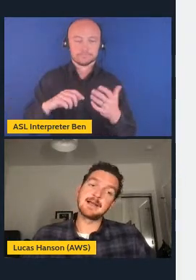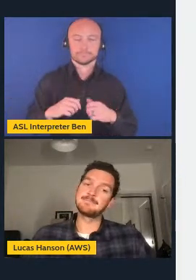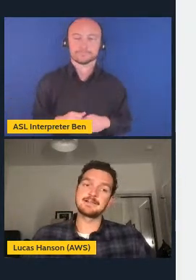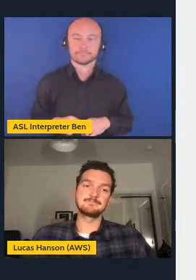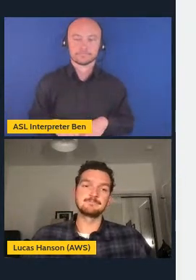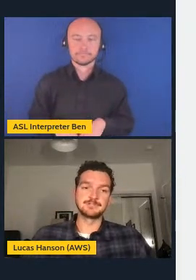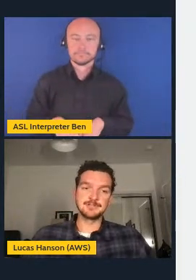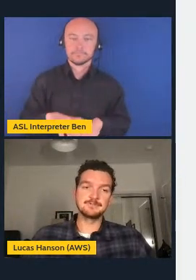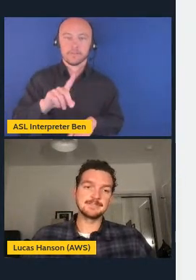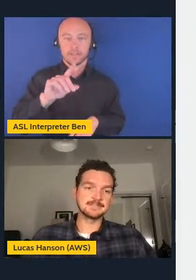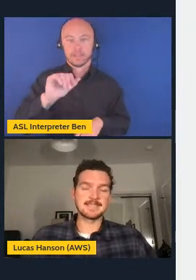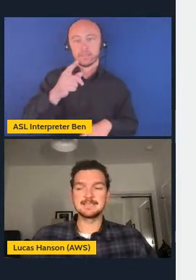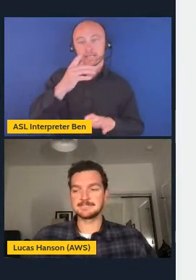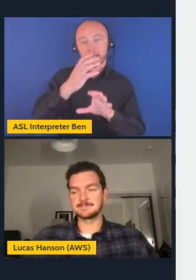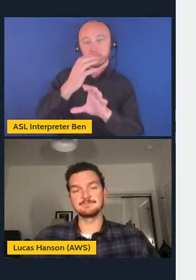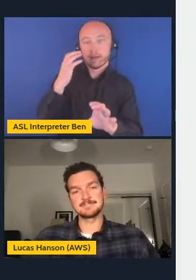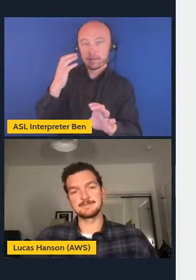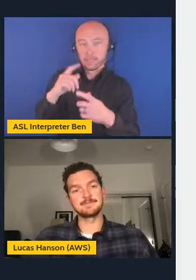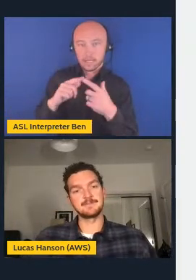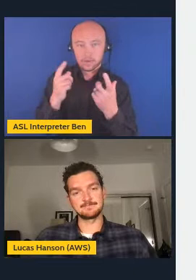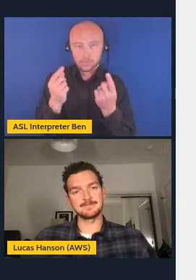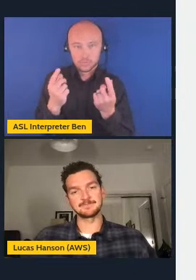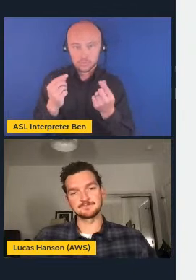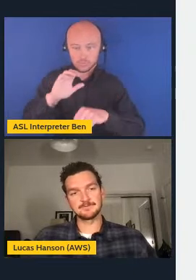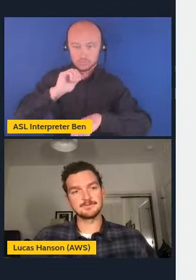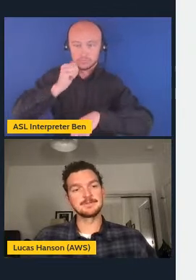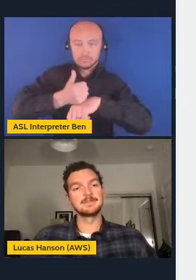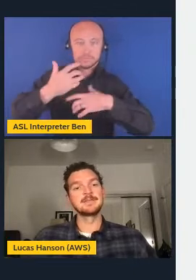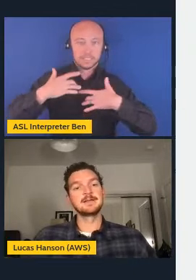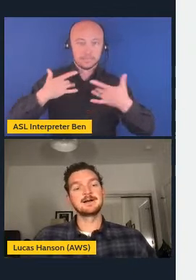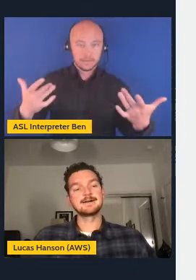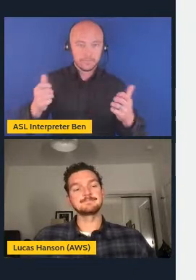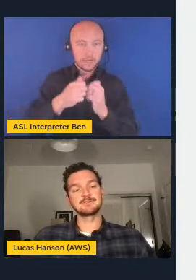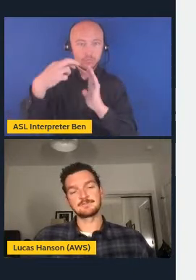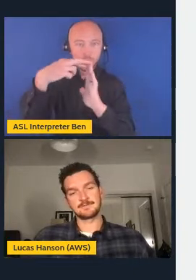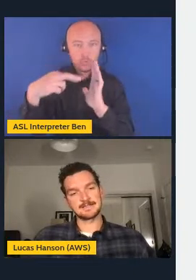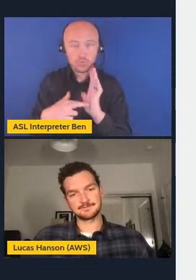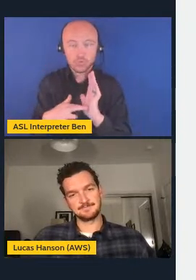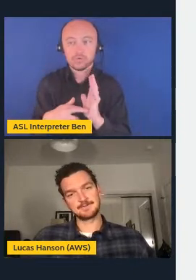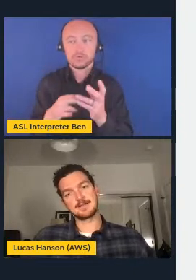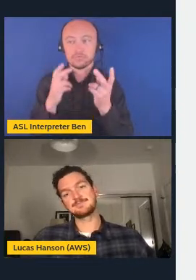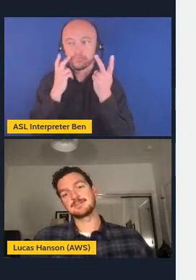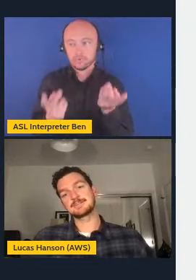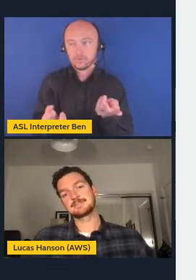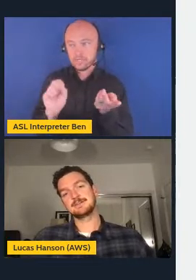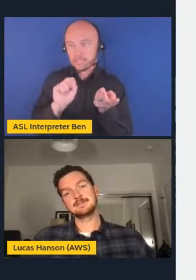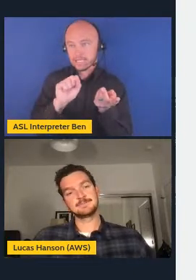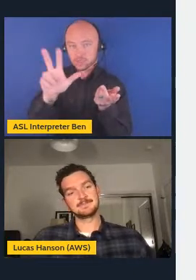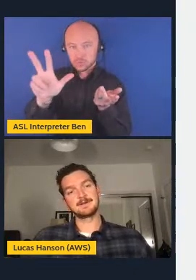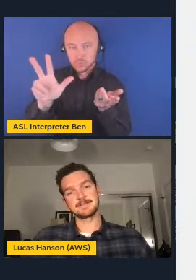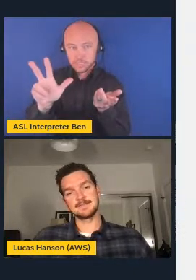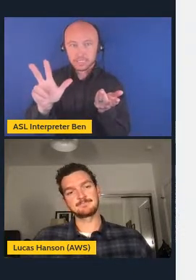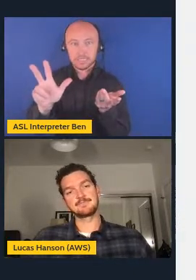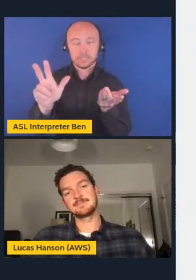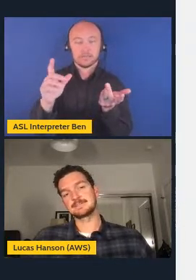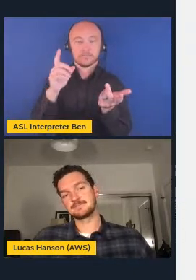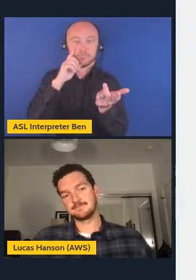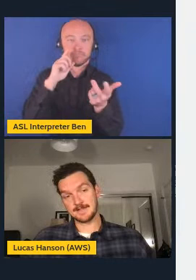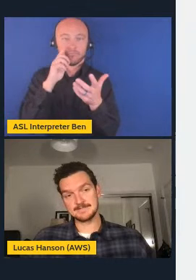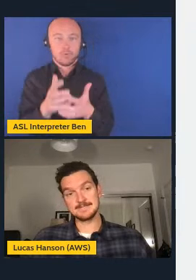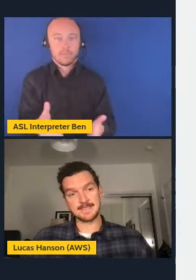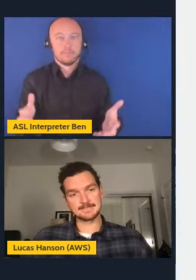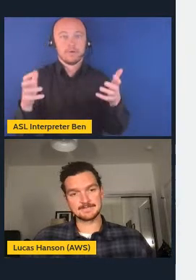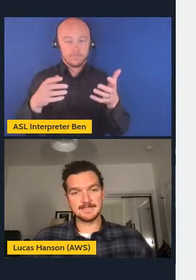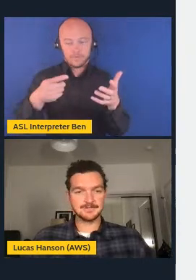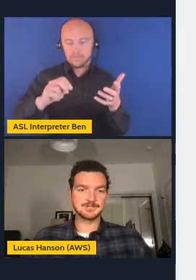data pipeline would do in this case is it would set up an event-based rule to look for S3 put objects to the bucket and prefix